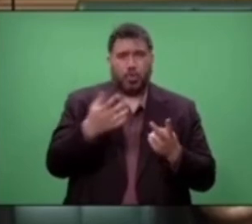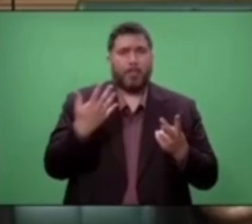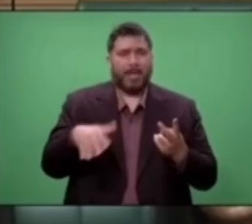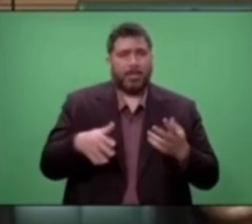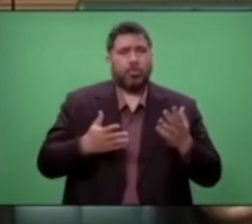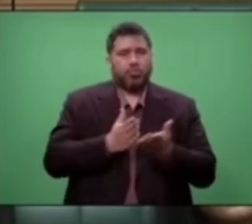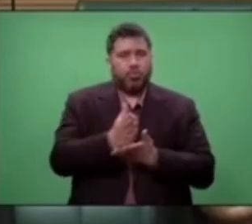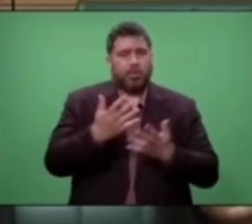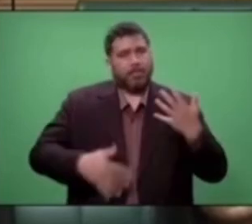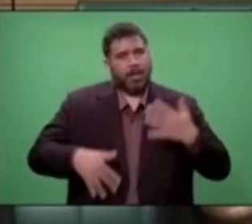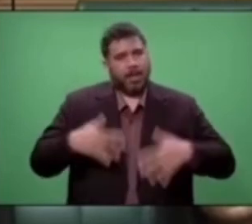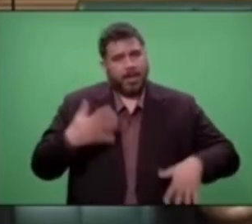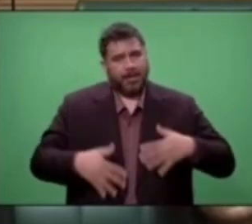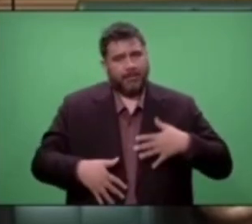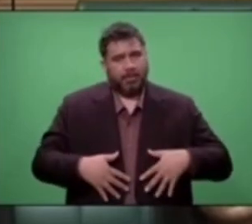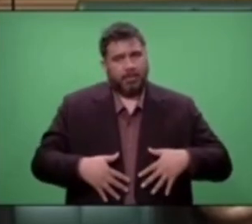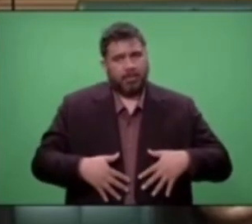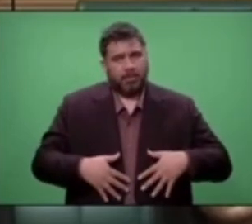power.